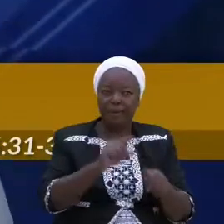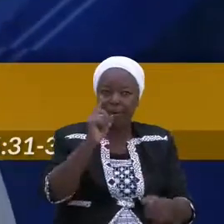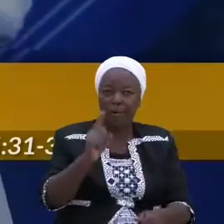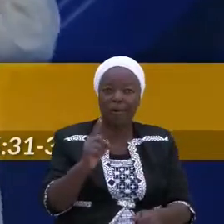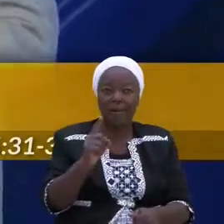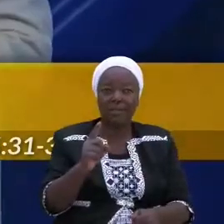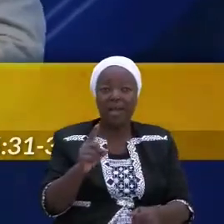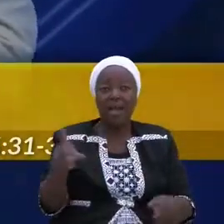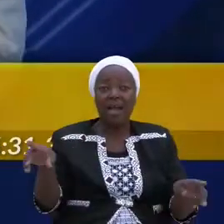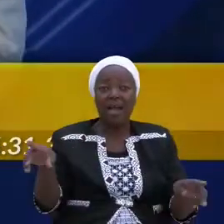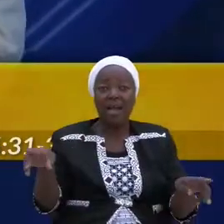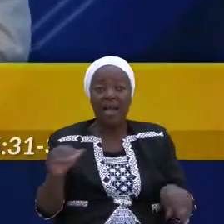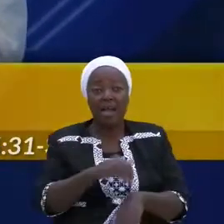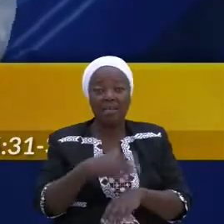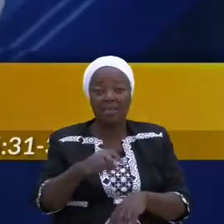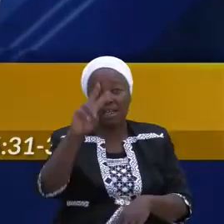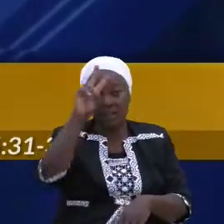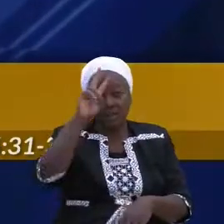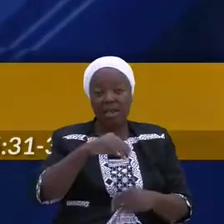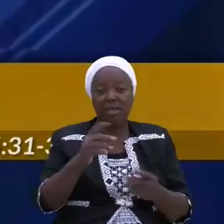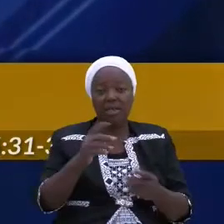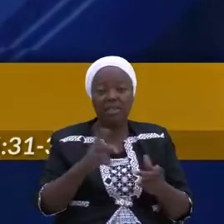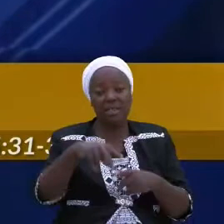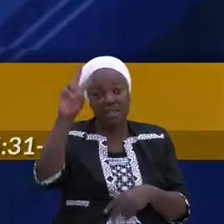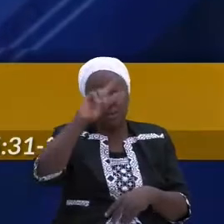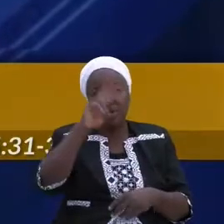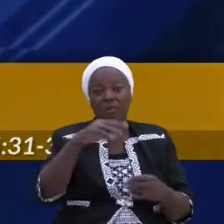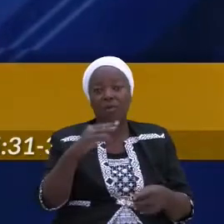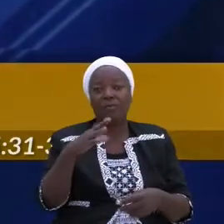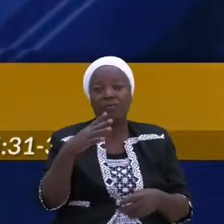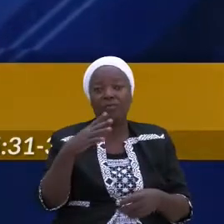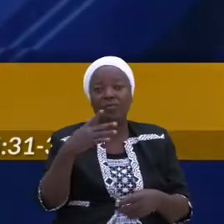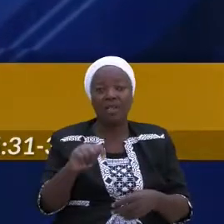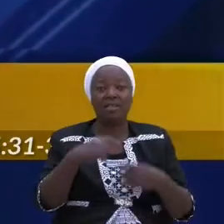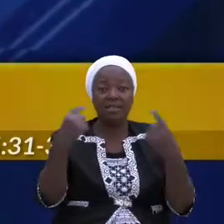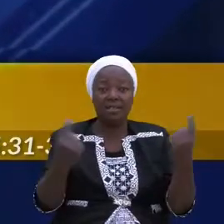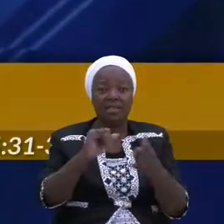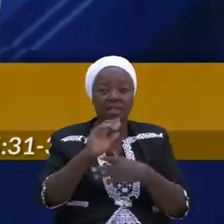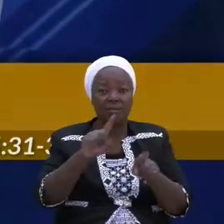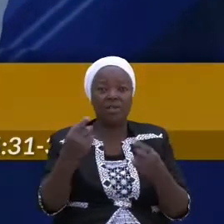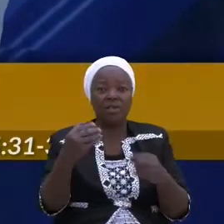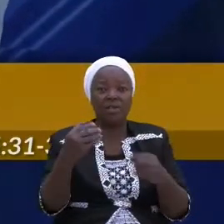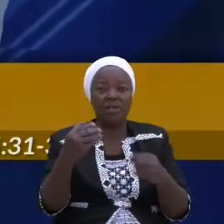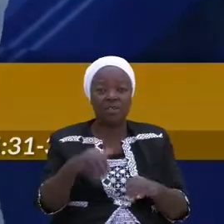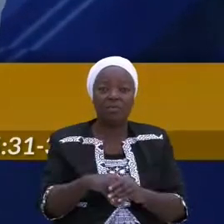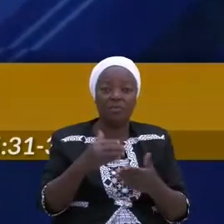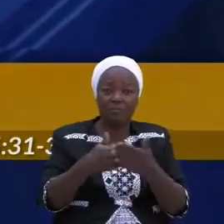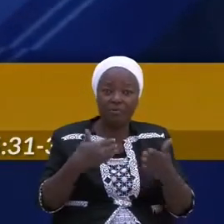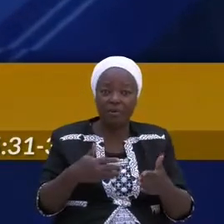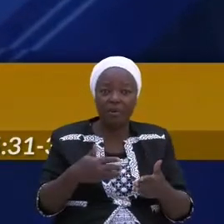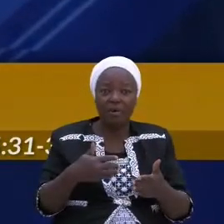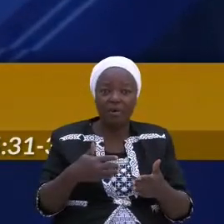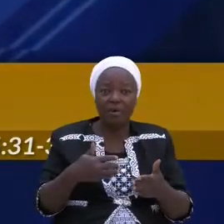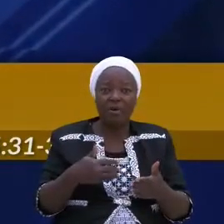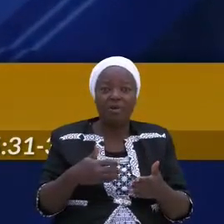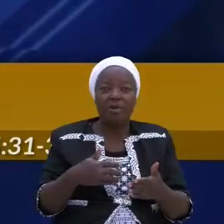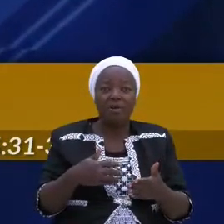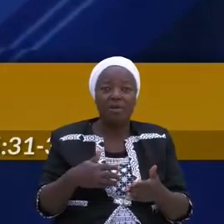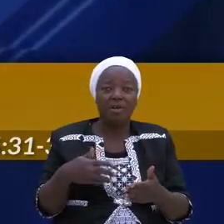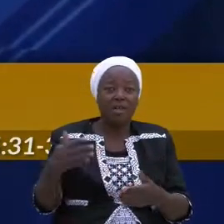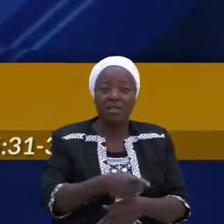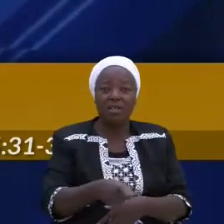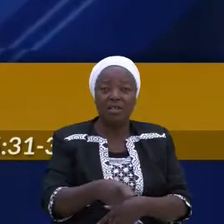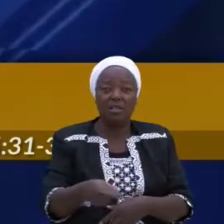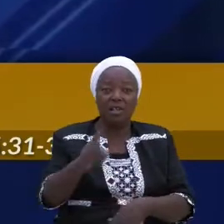been ignorant ignorance of the seas they were committing they caught good